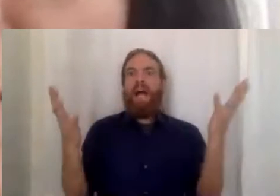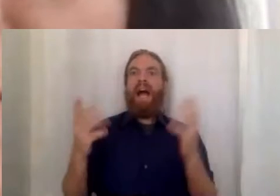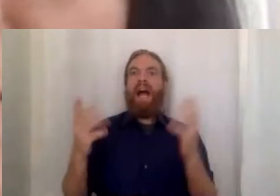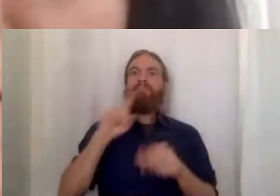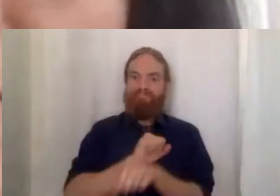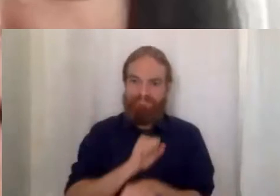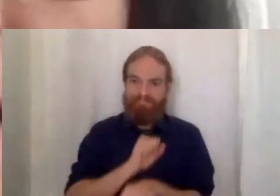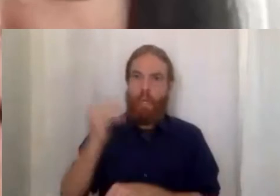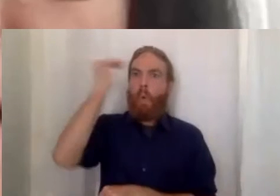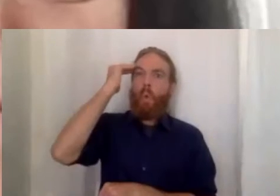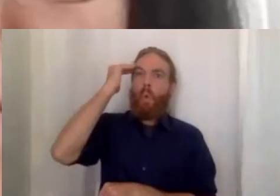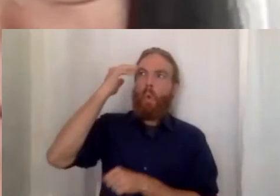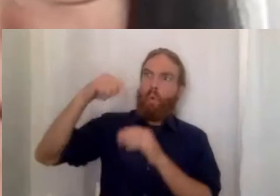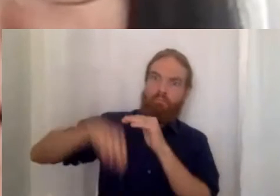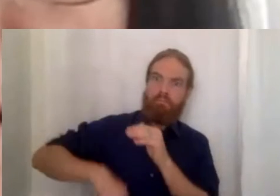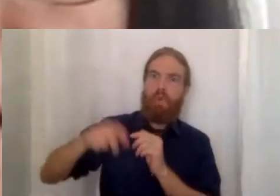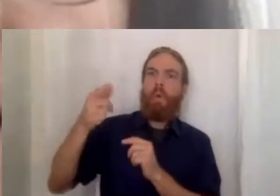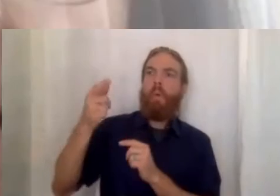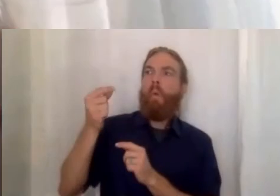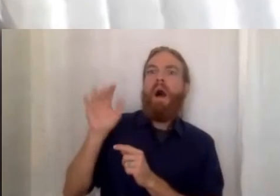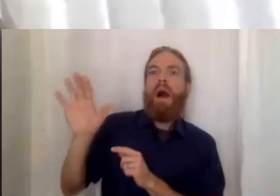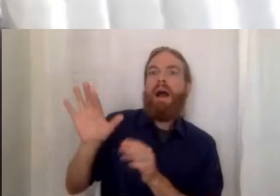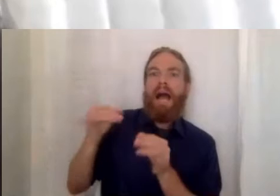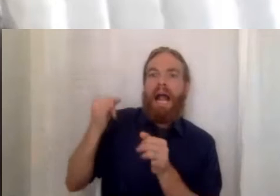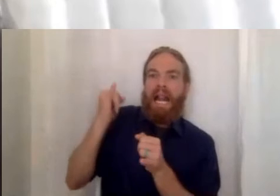additional information and get everything